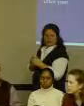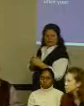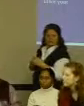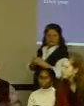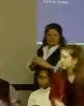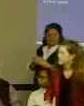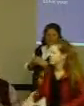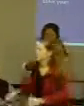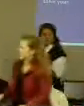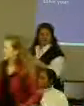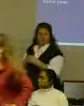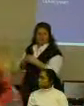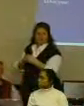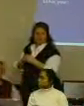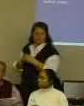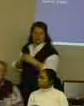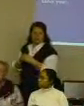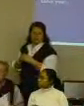Okay.